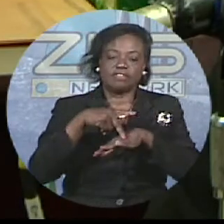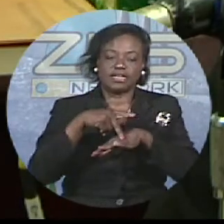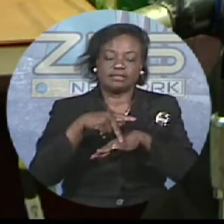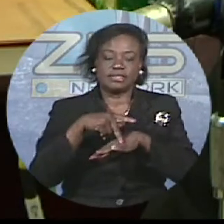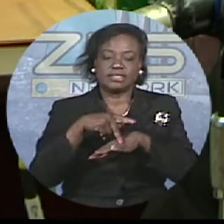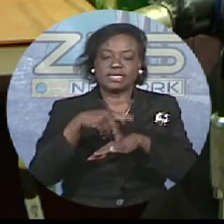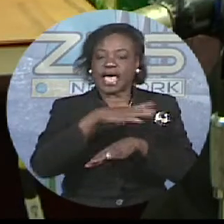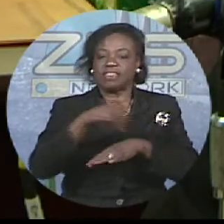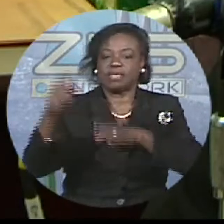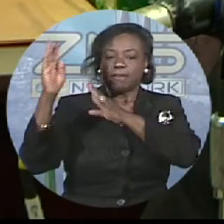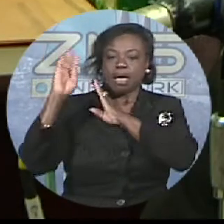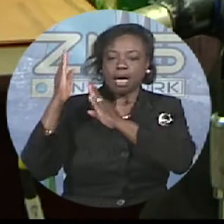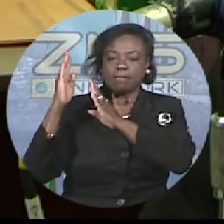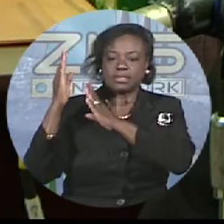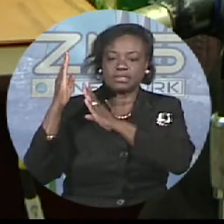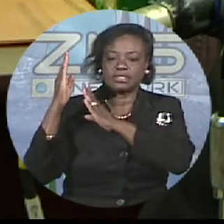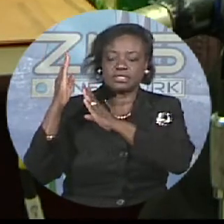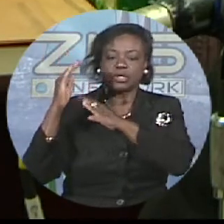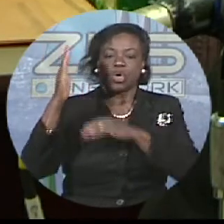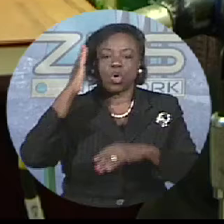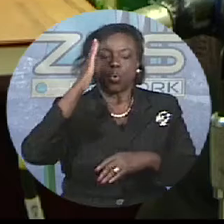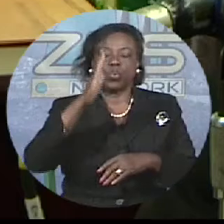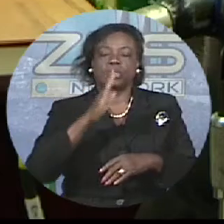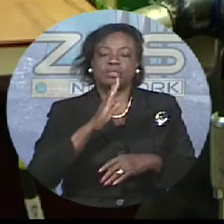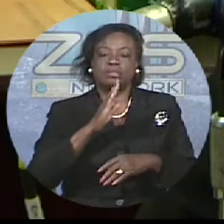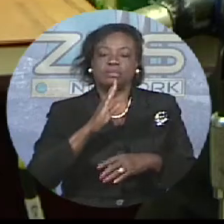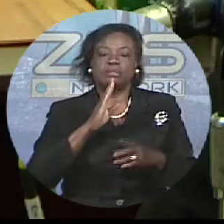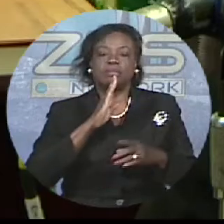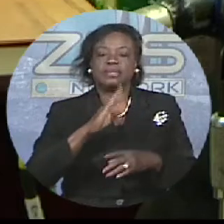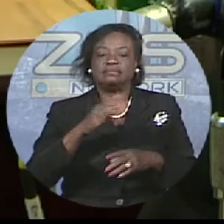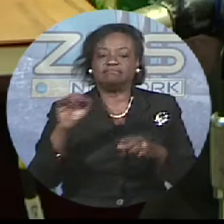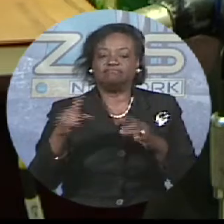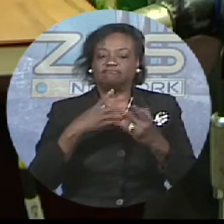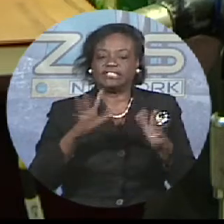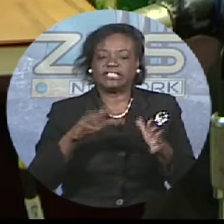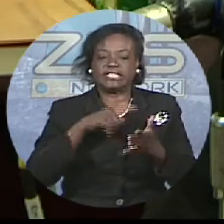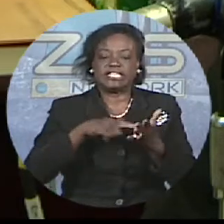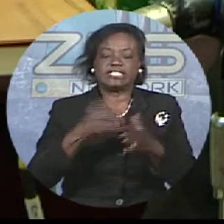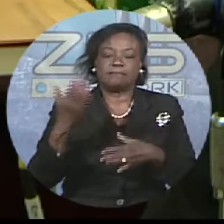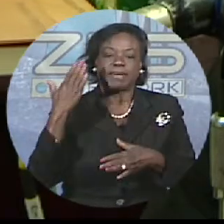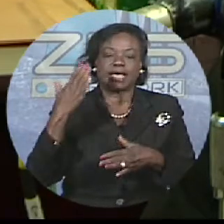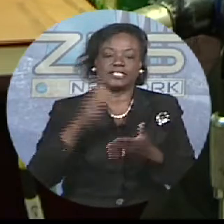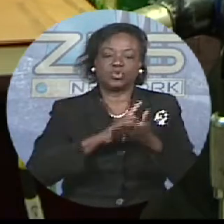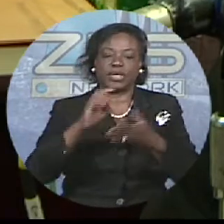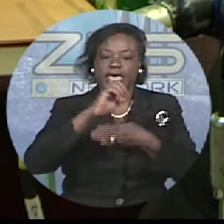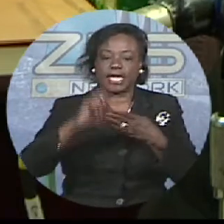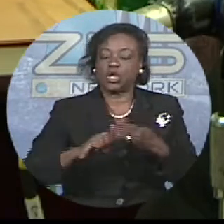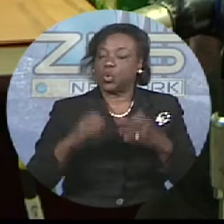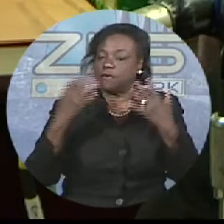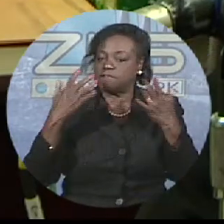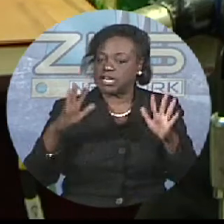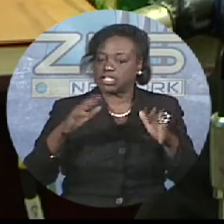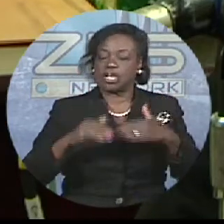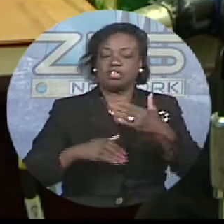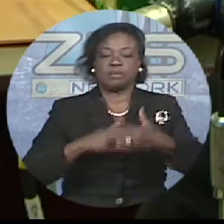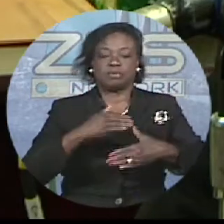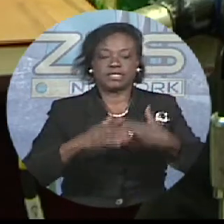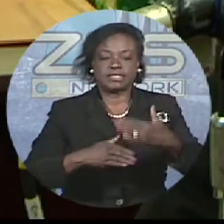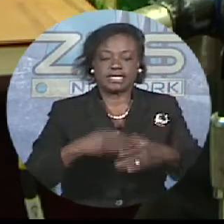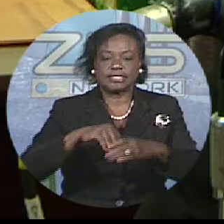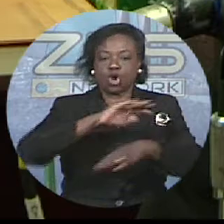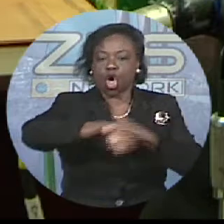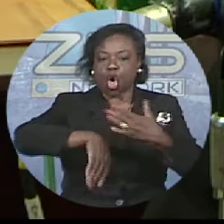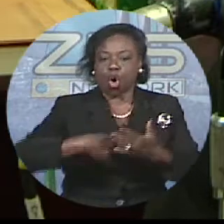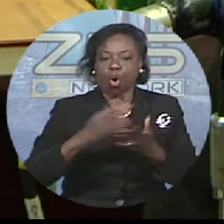Bahamas. What we did this past weekend was to complete that process for all of the family